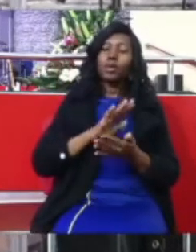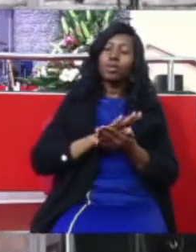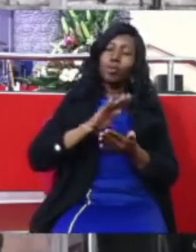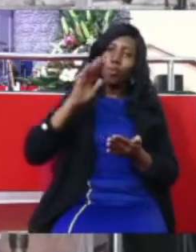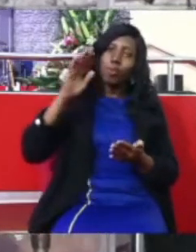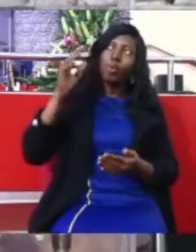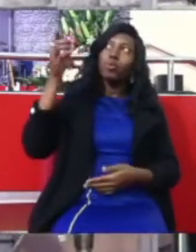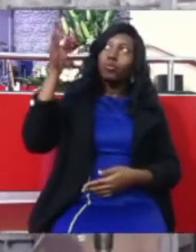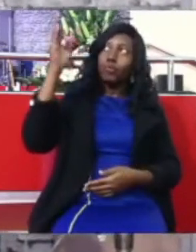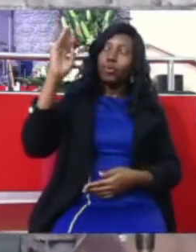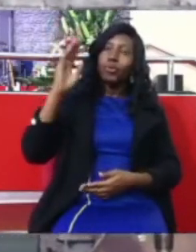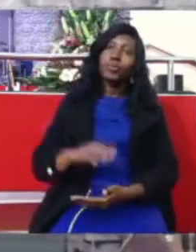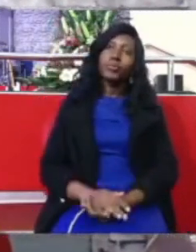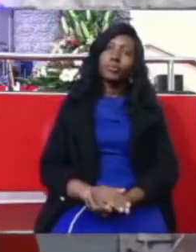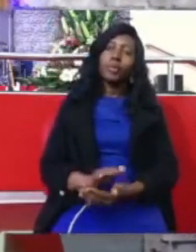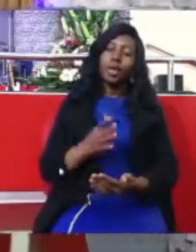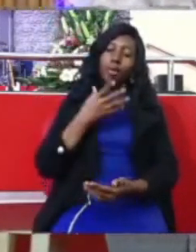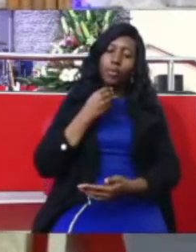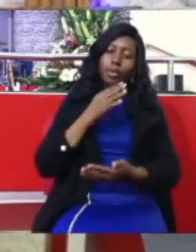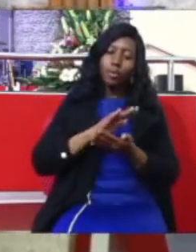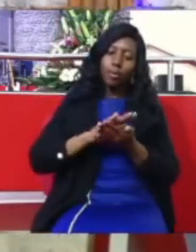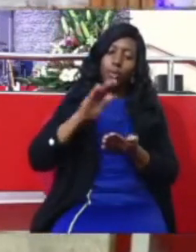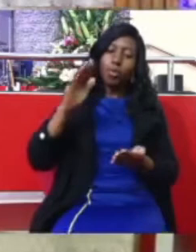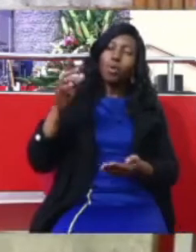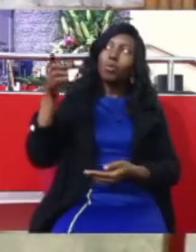you. More of you.